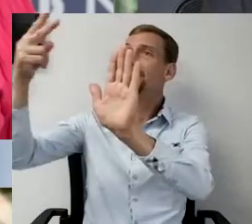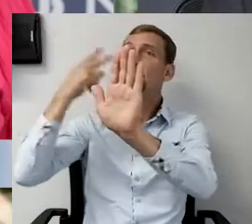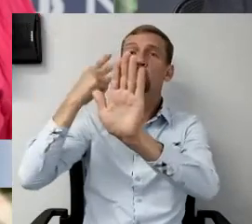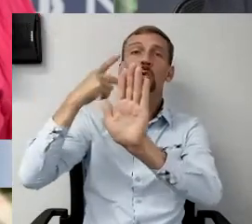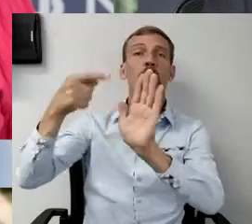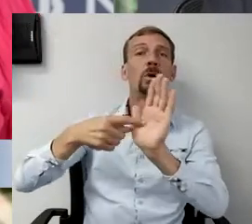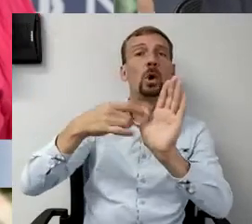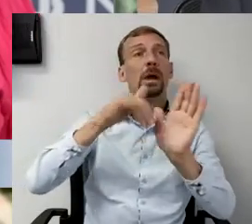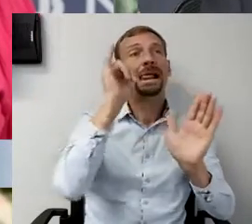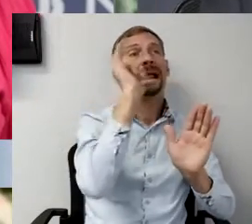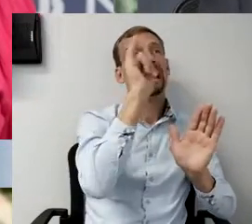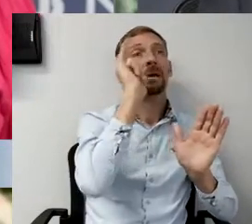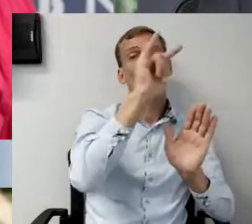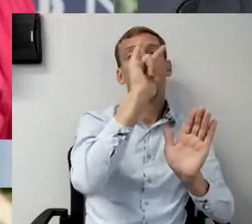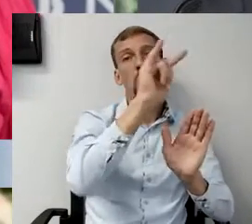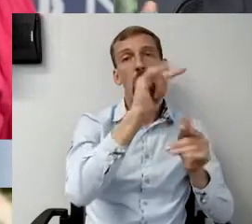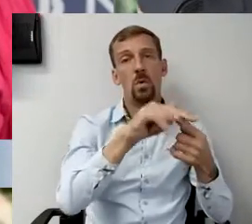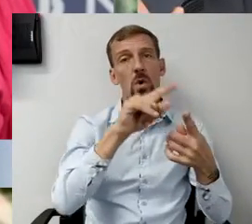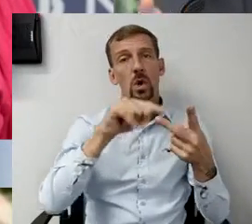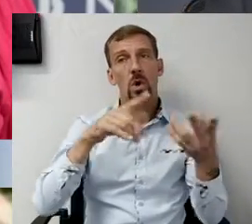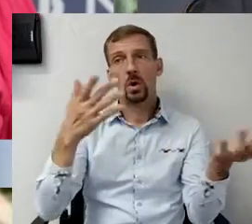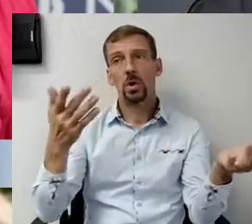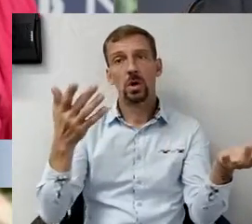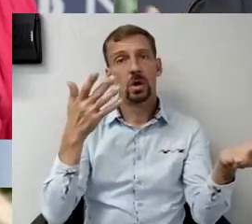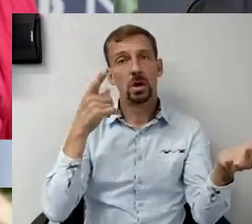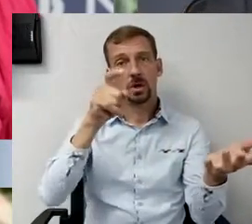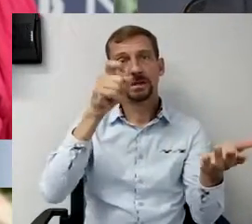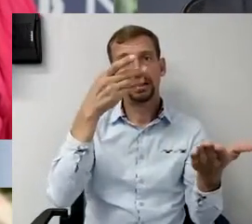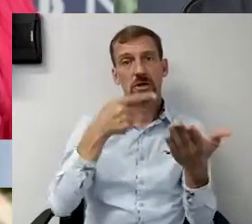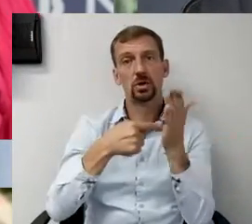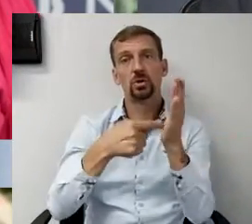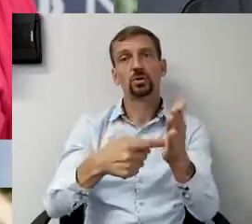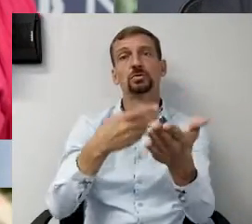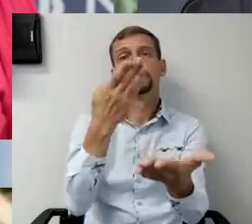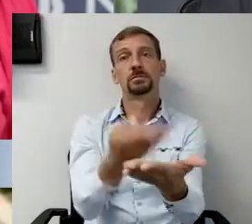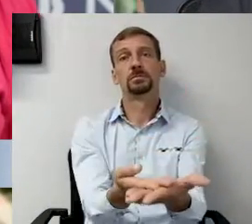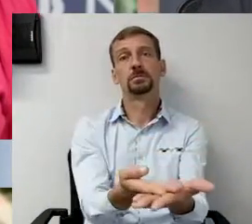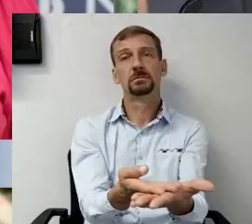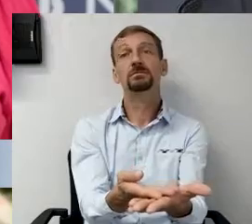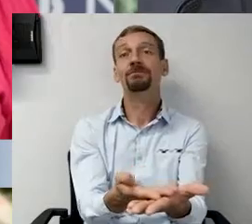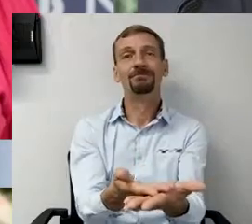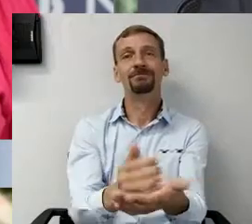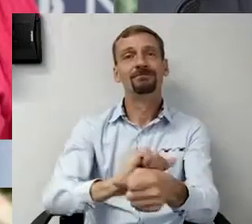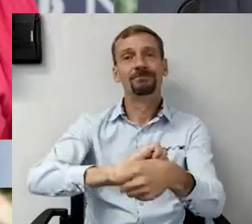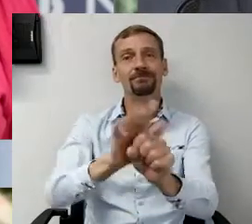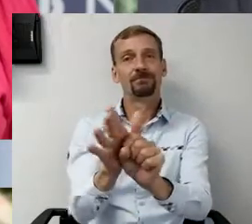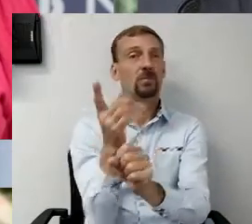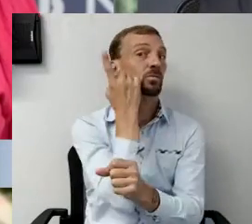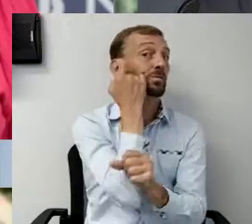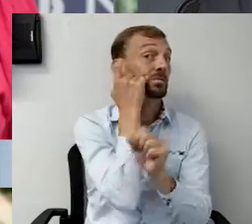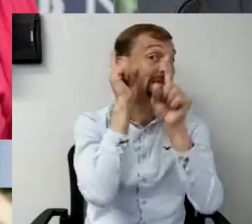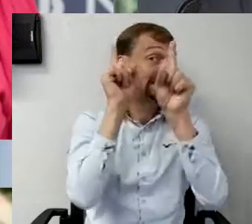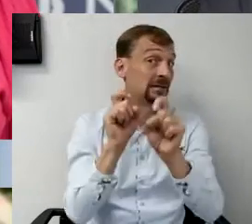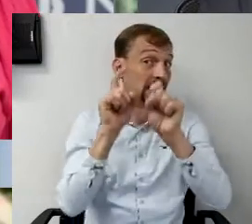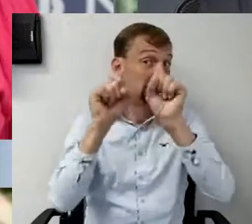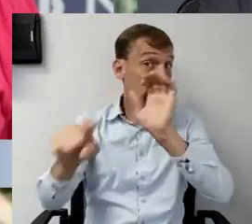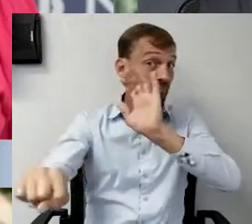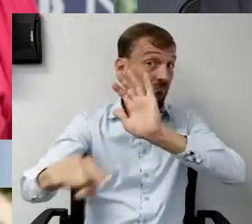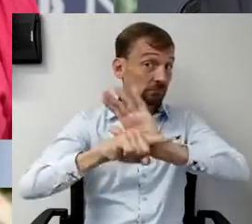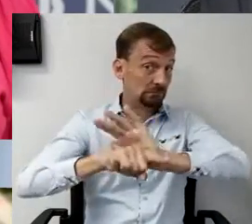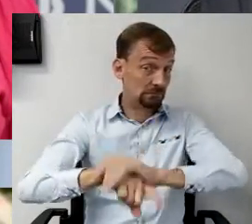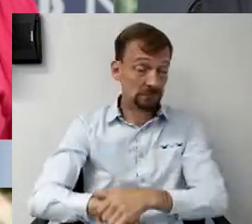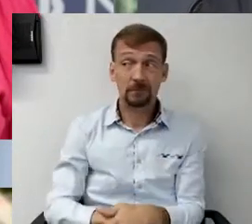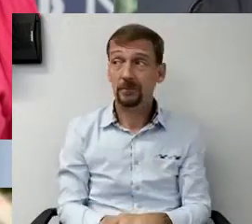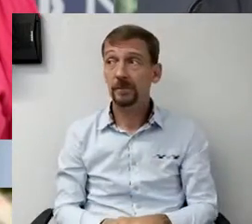the airport, or wherever you need to produce evidence of having been recently tested